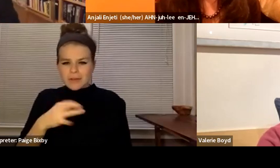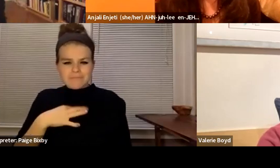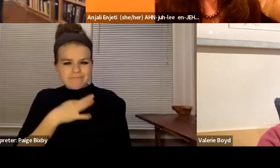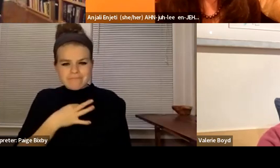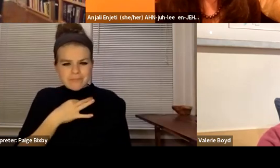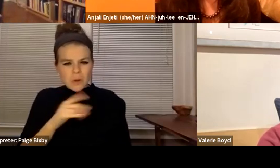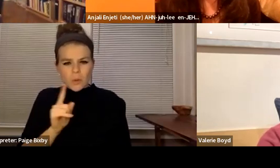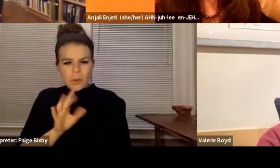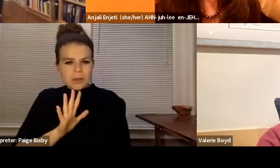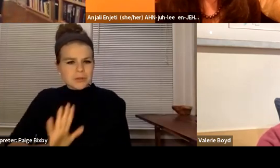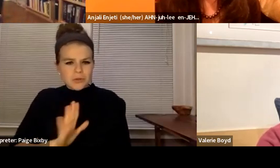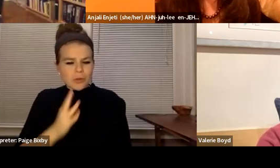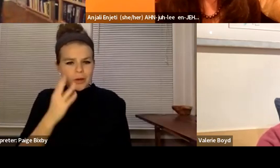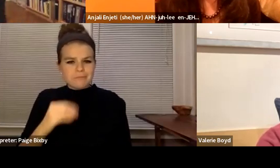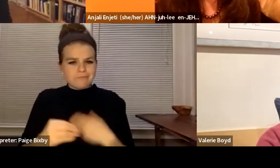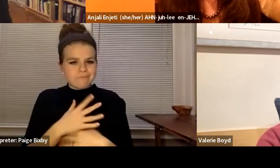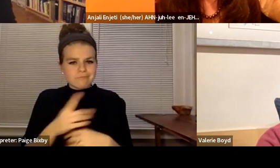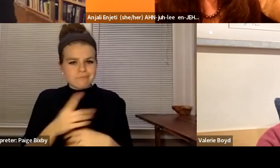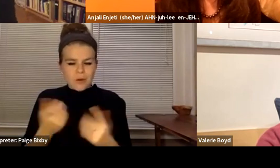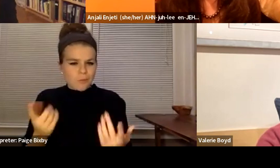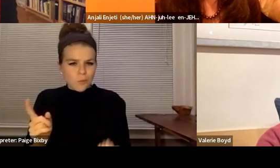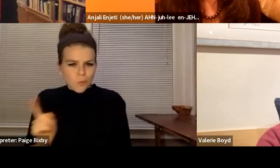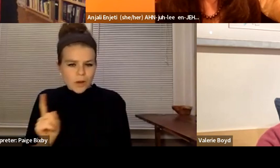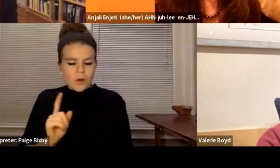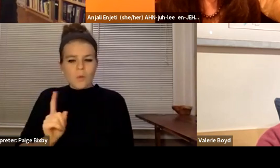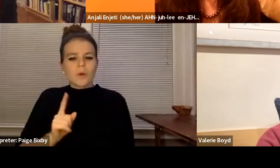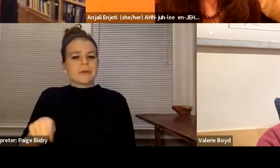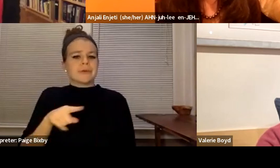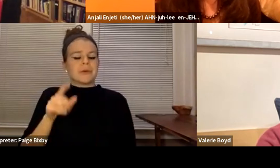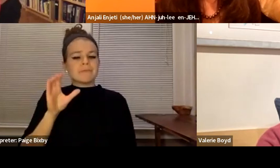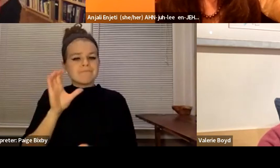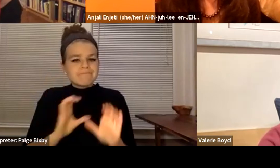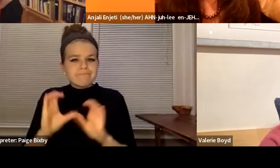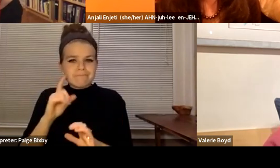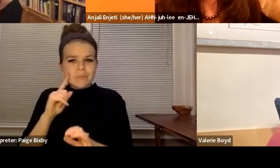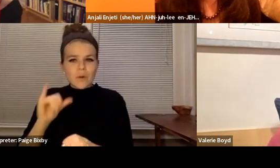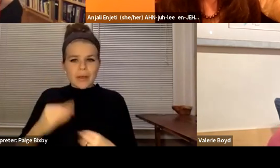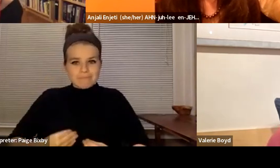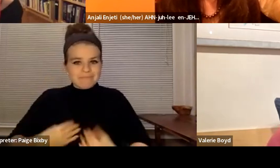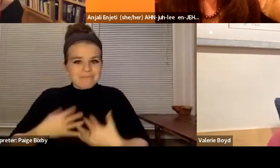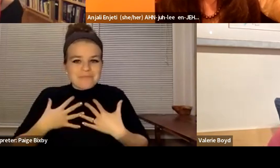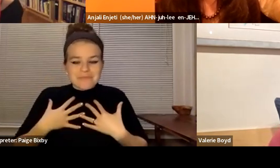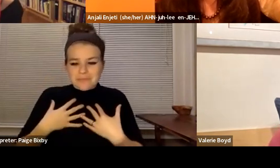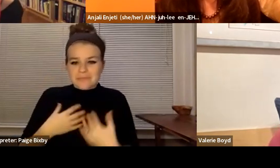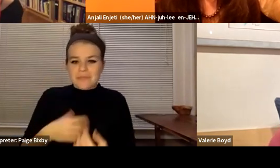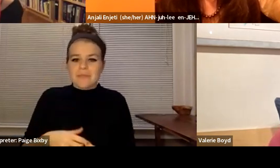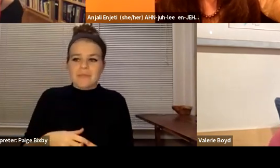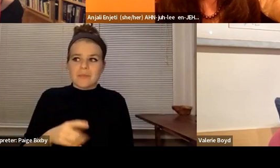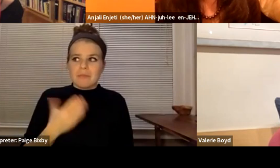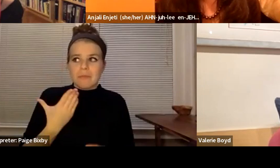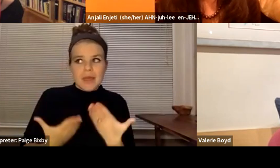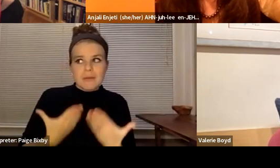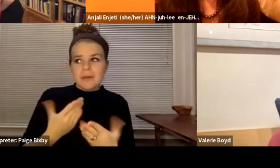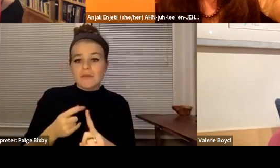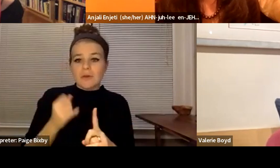your influences? And where do you sort of seek those sort of inspirations that may come